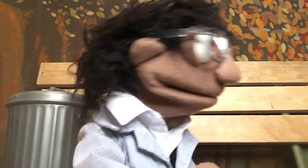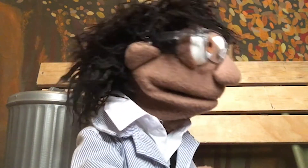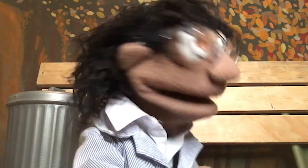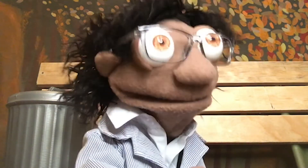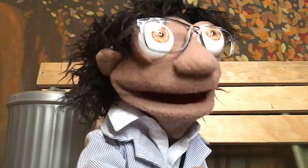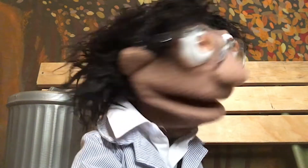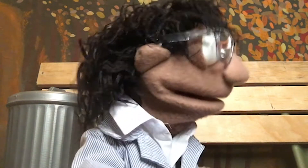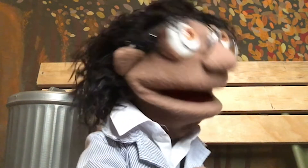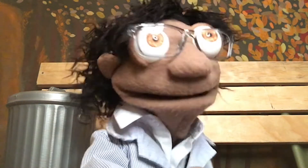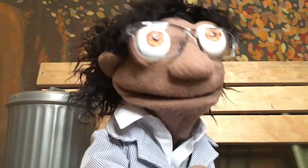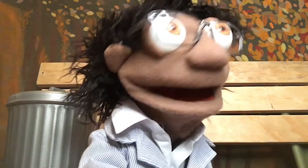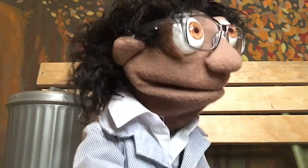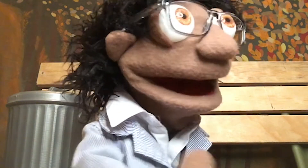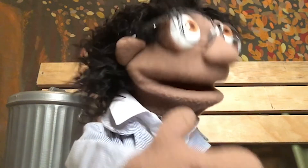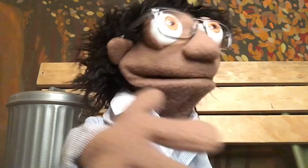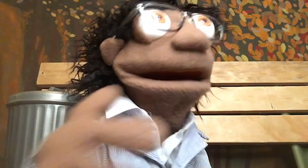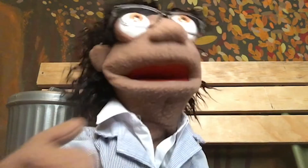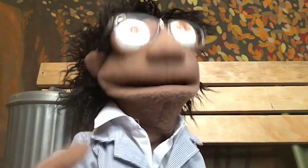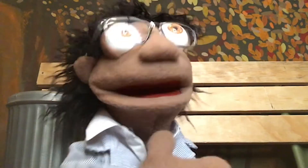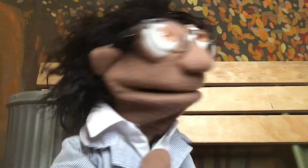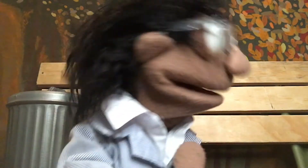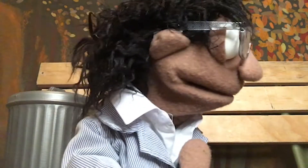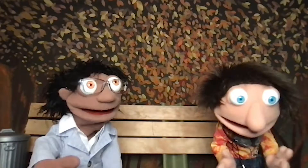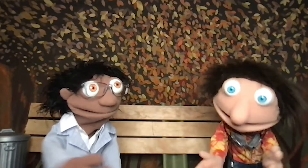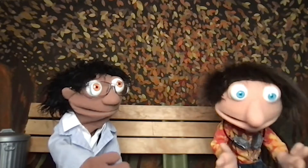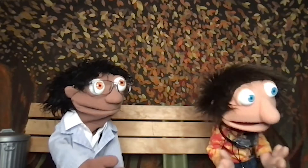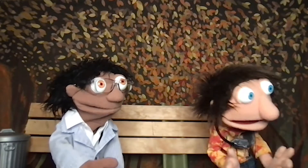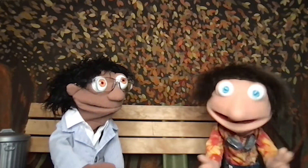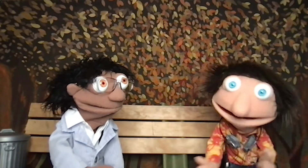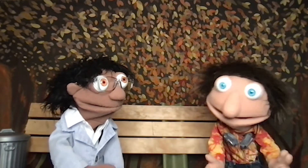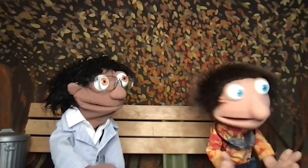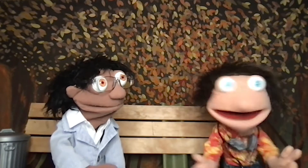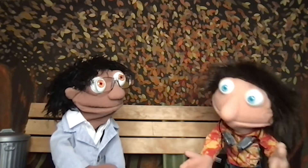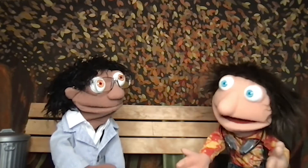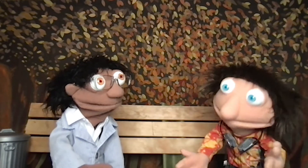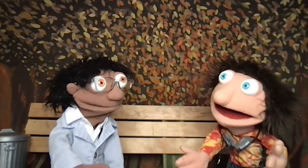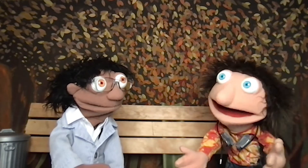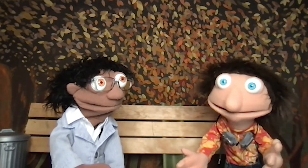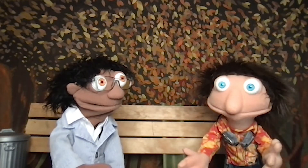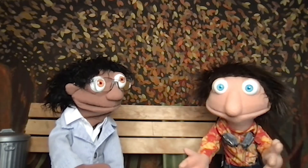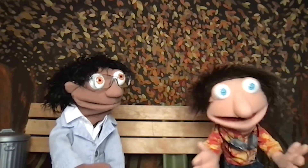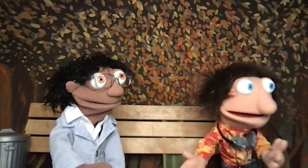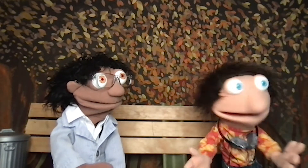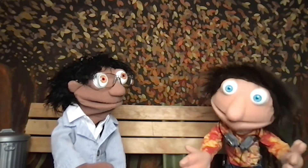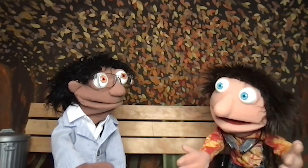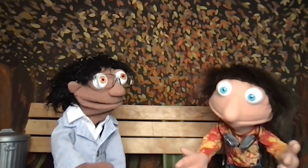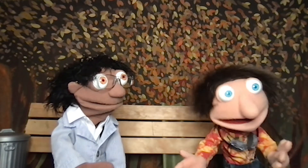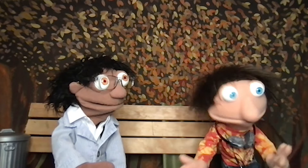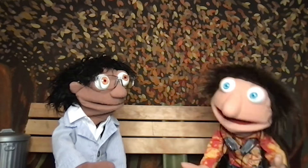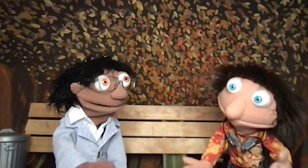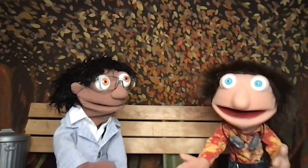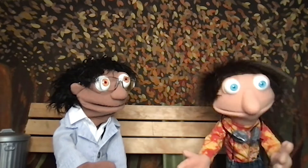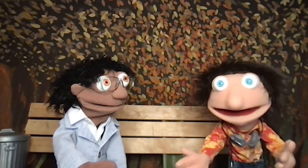help. Like a team of Swedish doctors around the clock kind of help. What? The dog lived? He's fine. His bitch ass